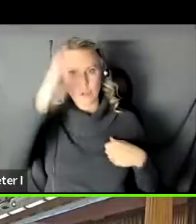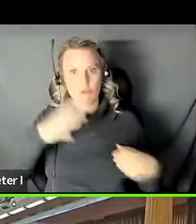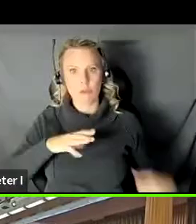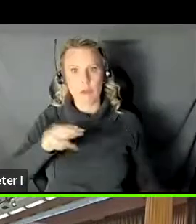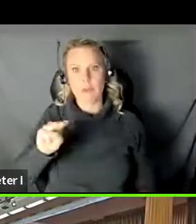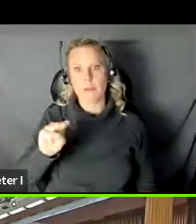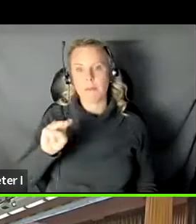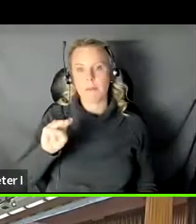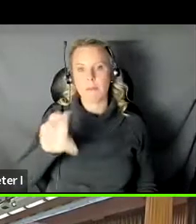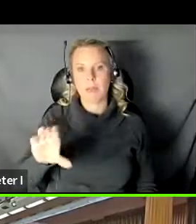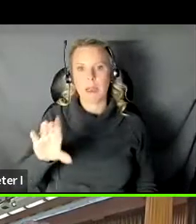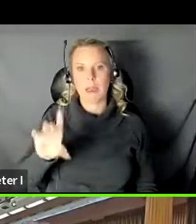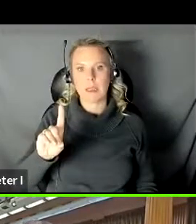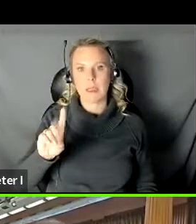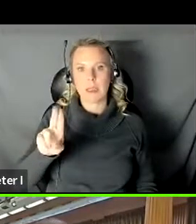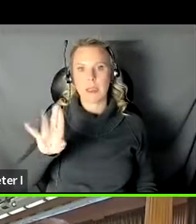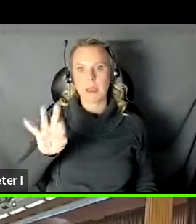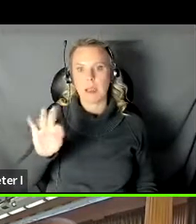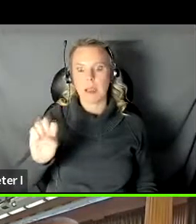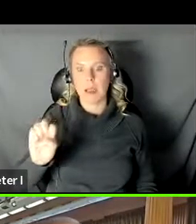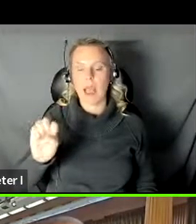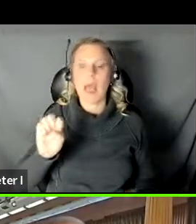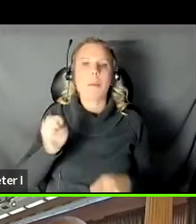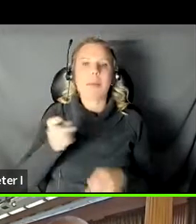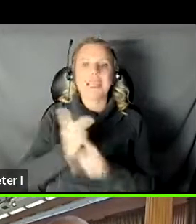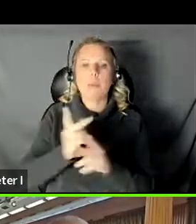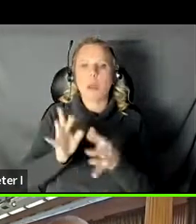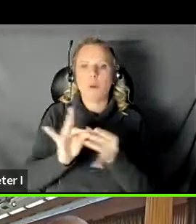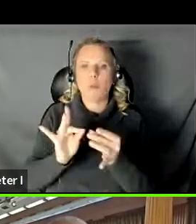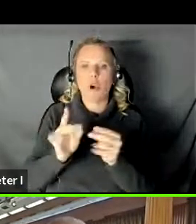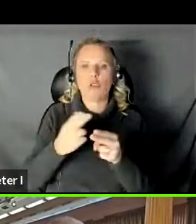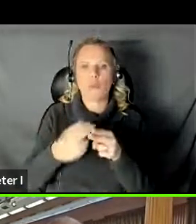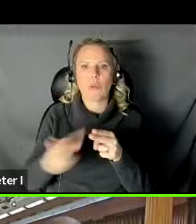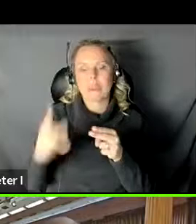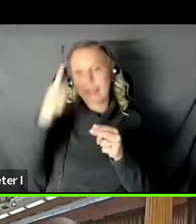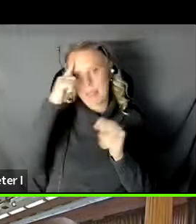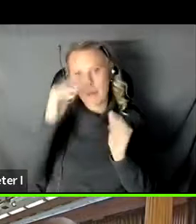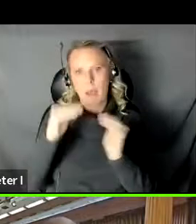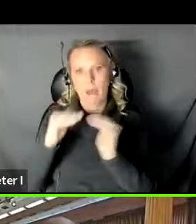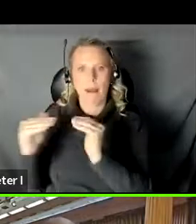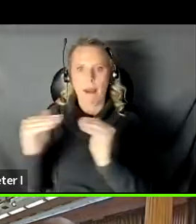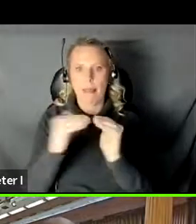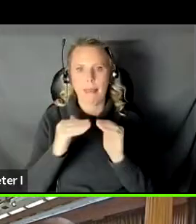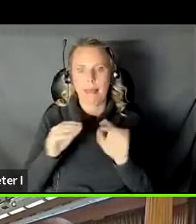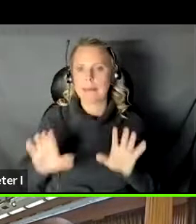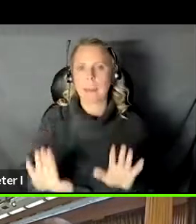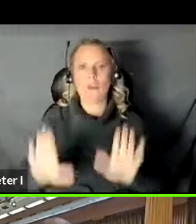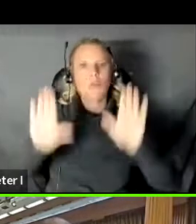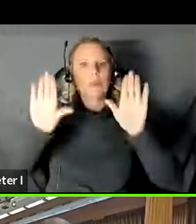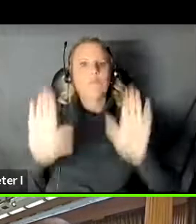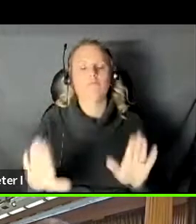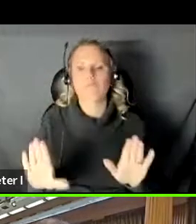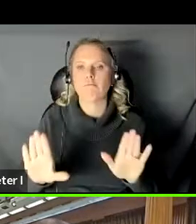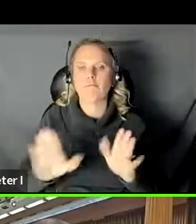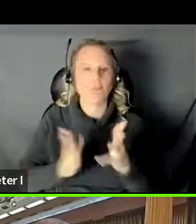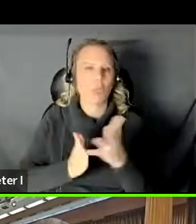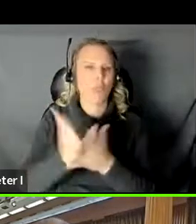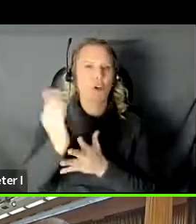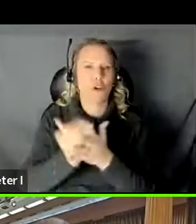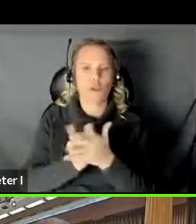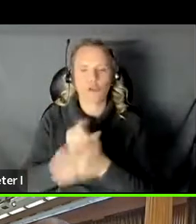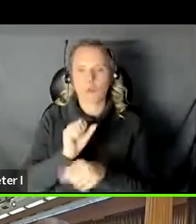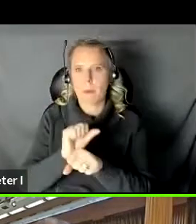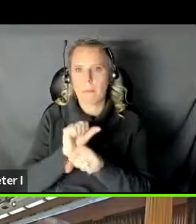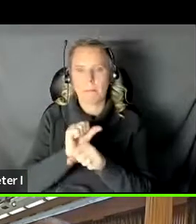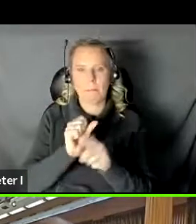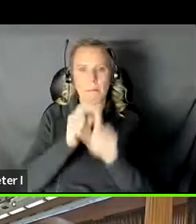McDuffie. Mr. McDuffie. I'm going to keep my remarks brief because I really think my colleagues have done a really thorough job of covering the